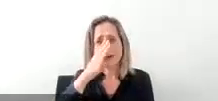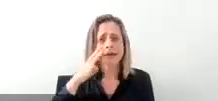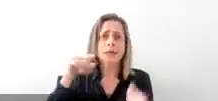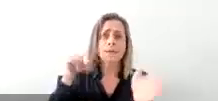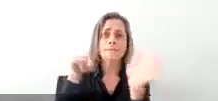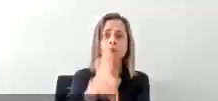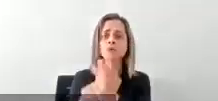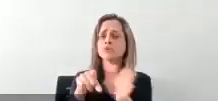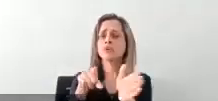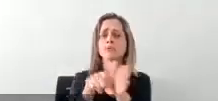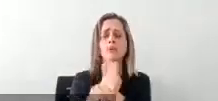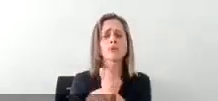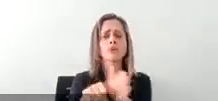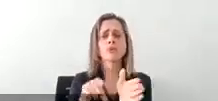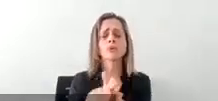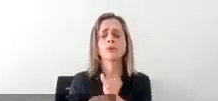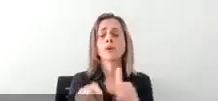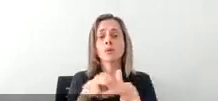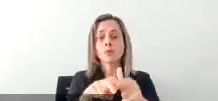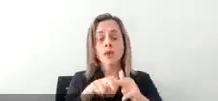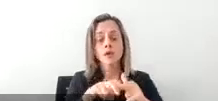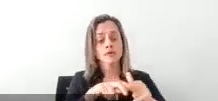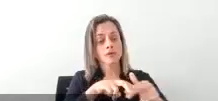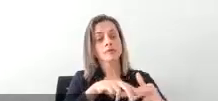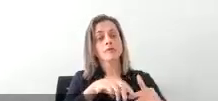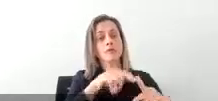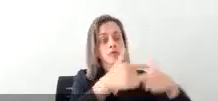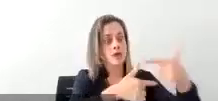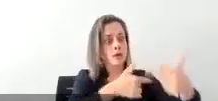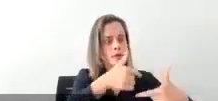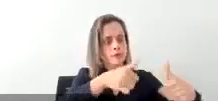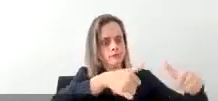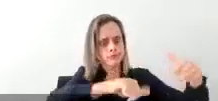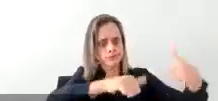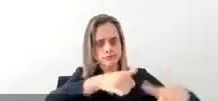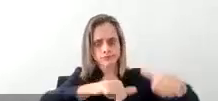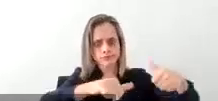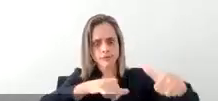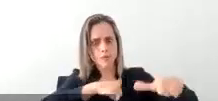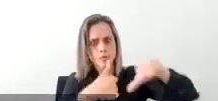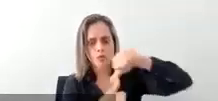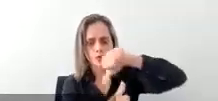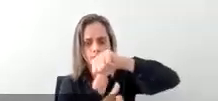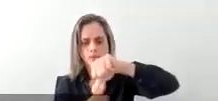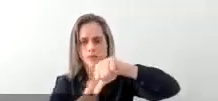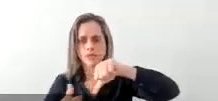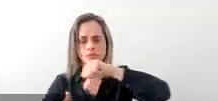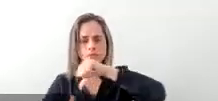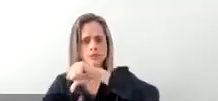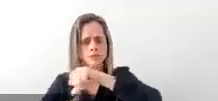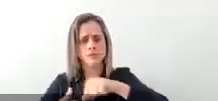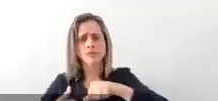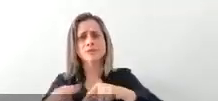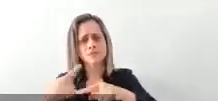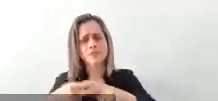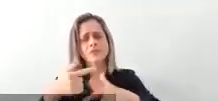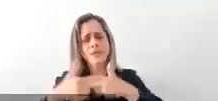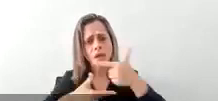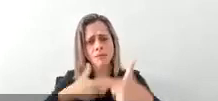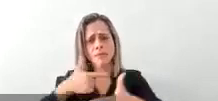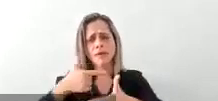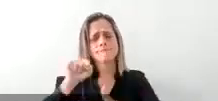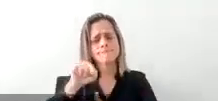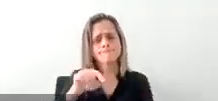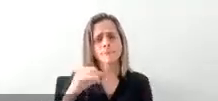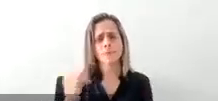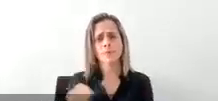do the products of labor, why does labor time look like this? And in his analysis, he shows